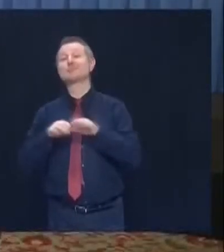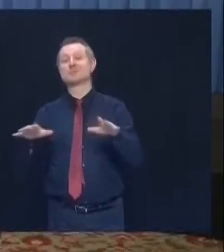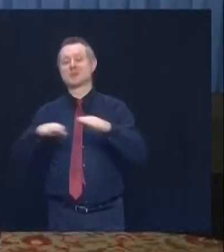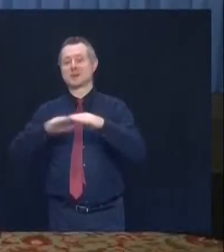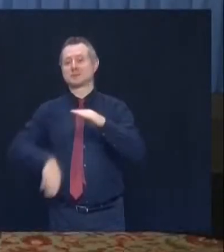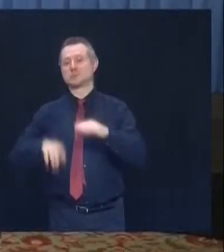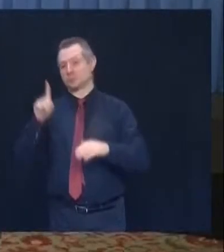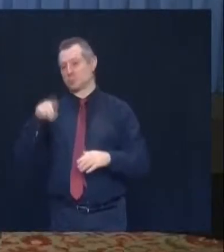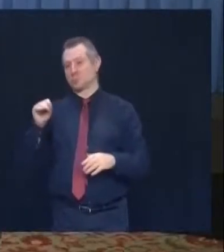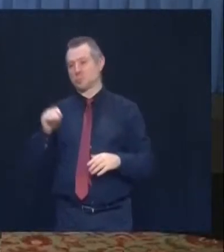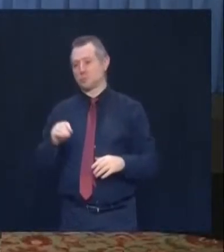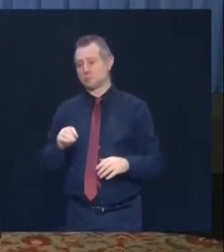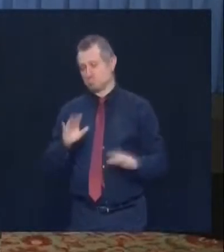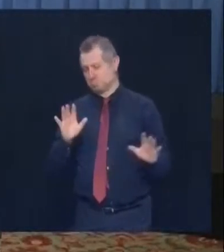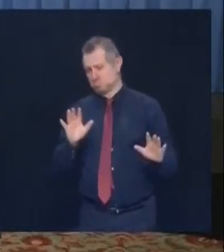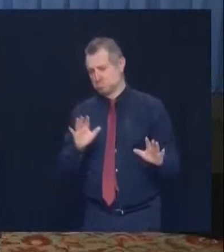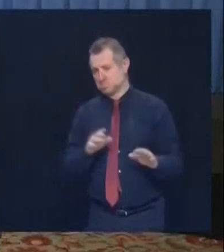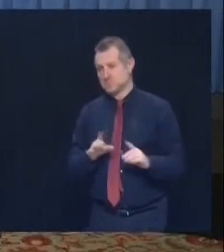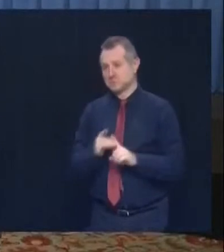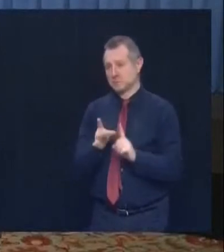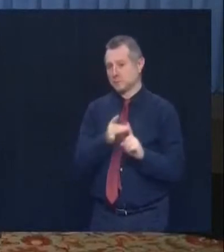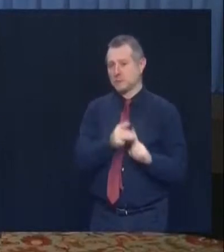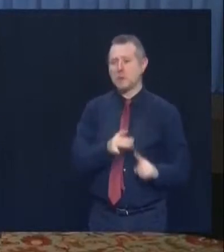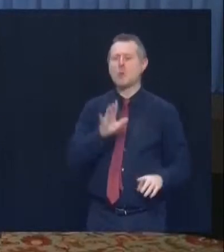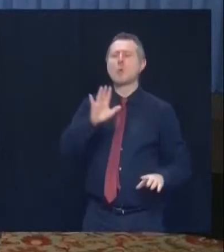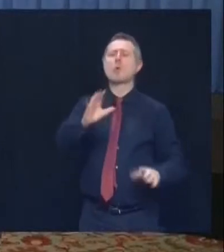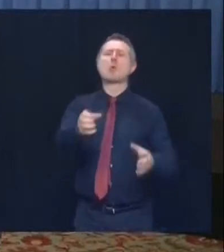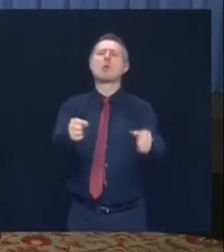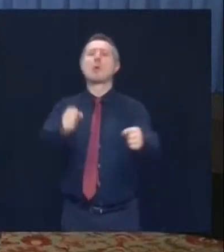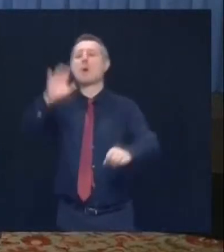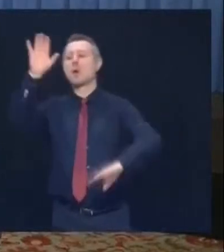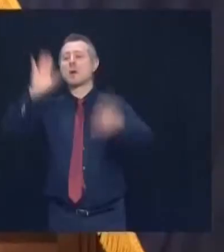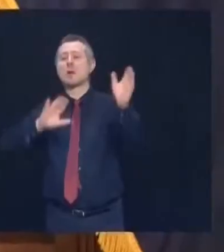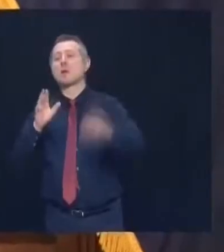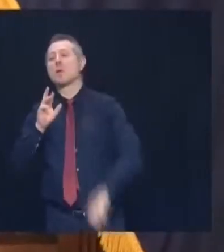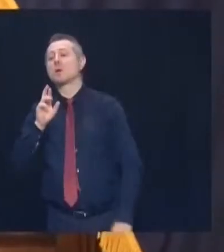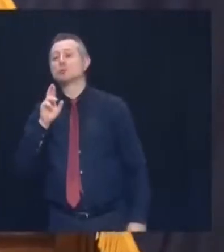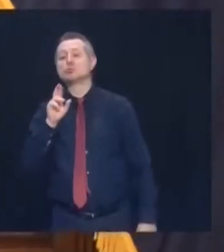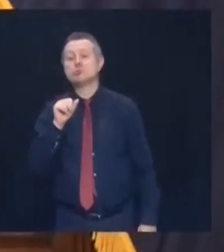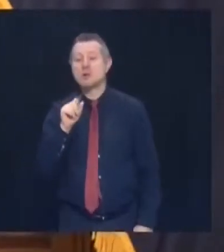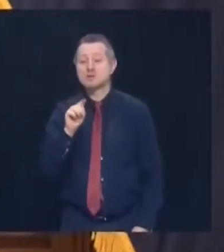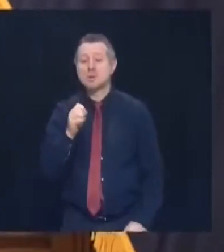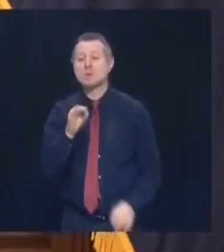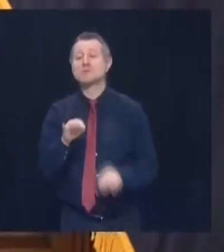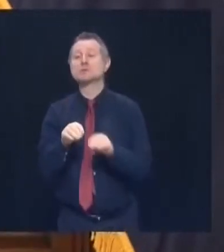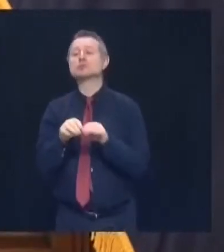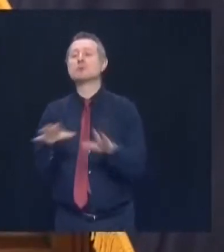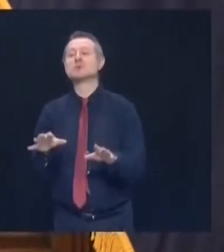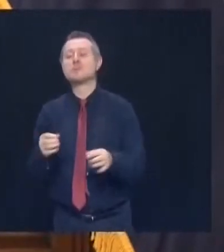The rate of transmission is more relevant, right?